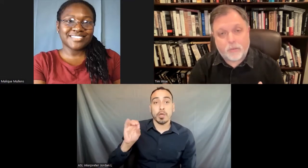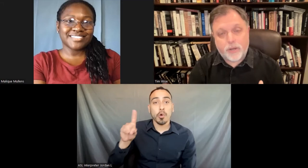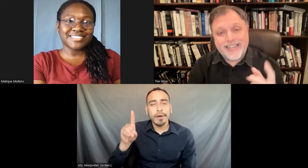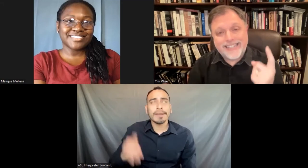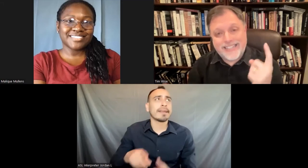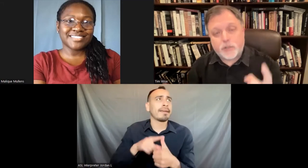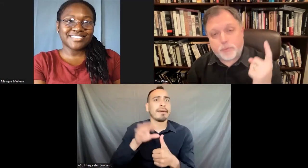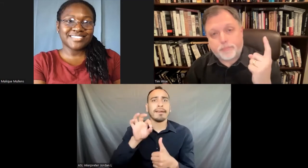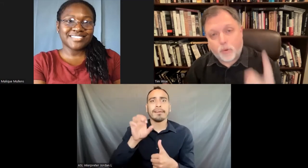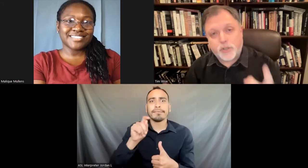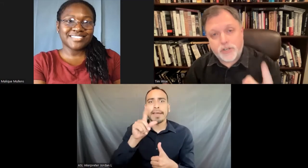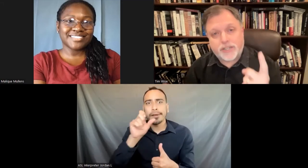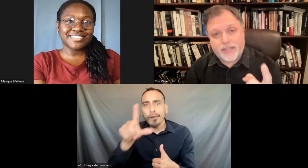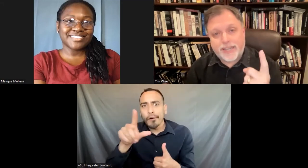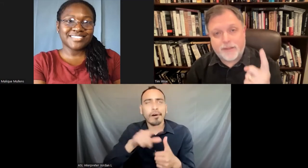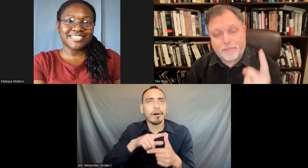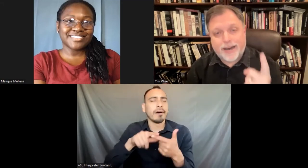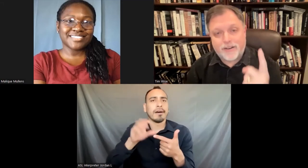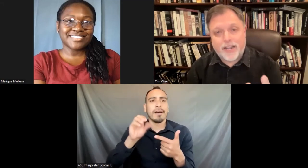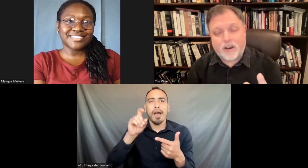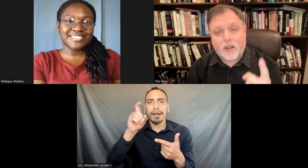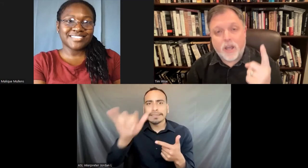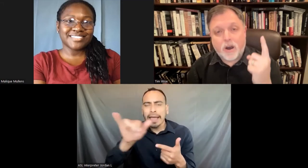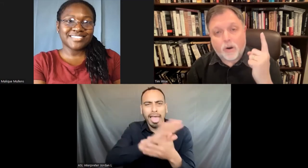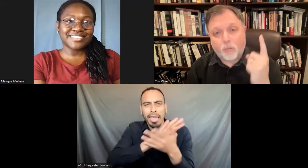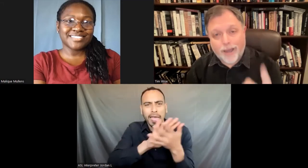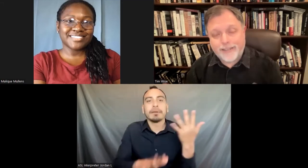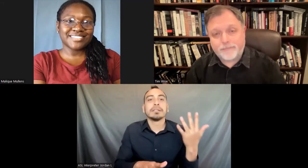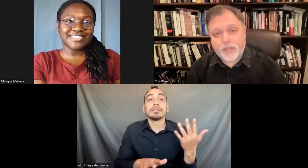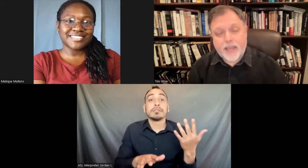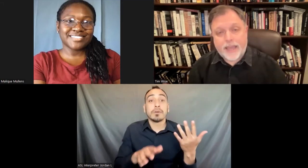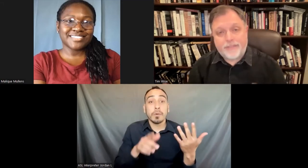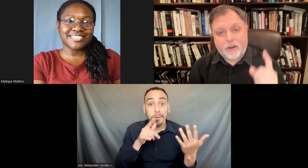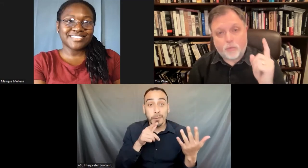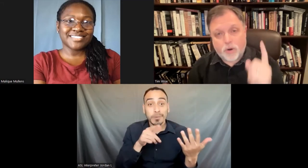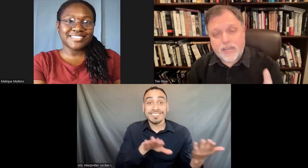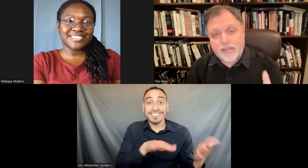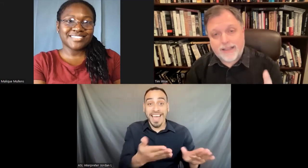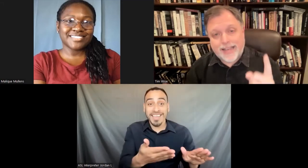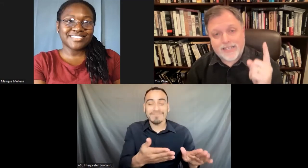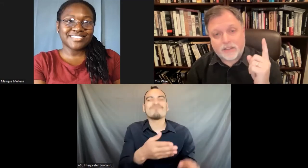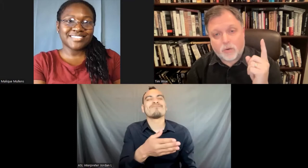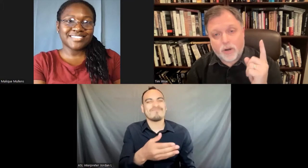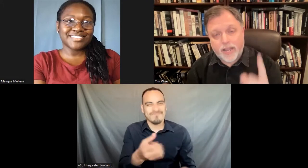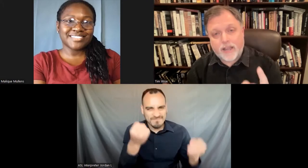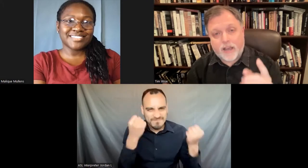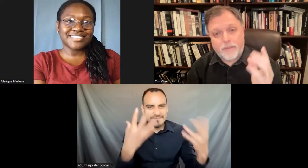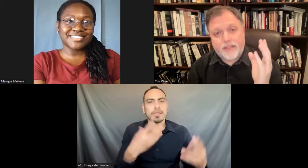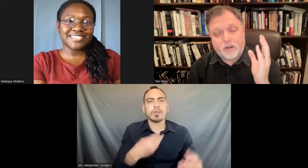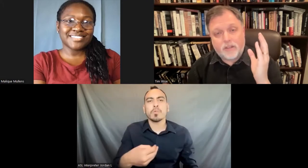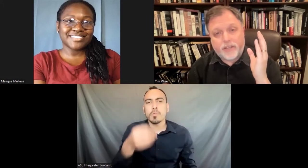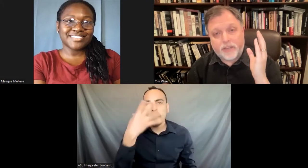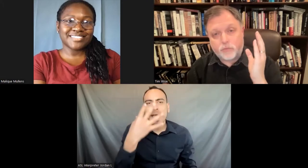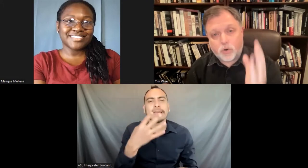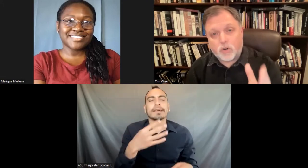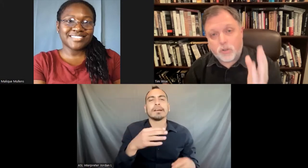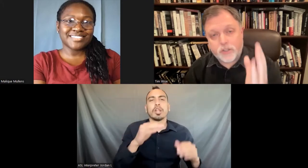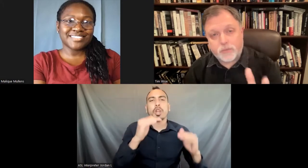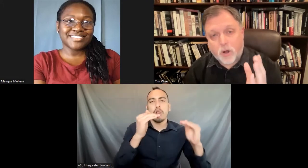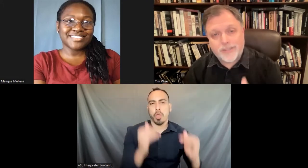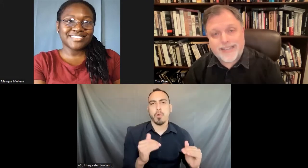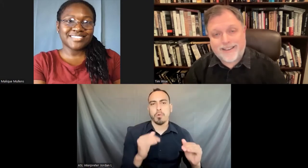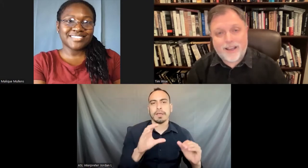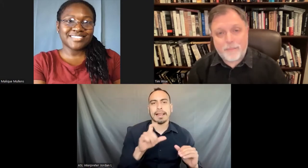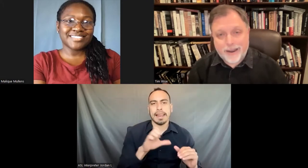to heroin, disproportionately in the modern era are white, and they are working class and lower income, and they are living in rural